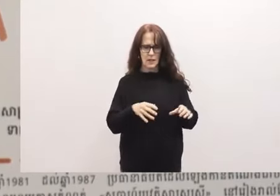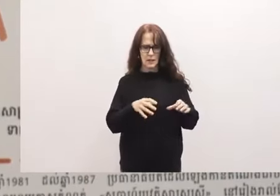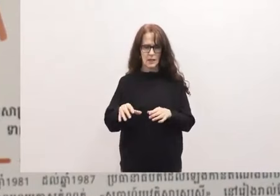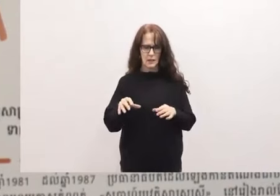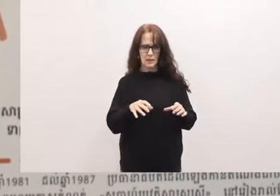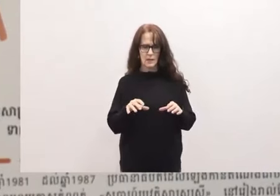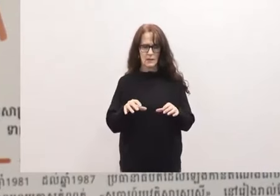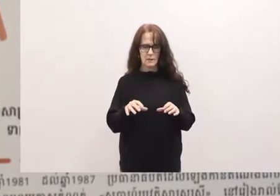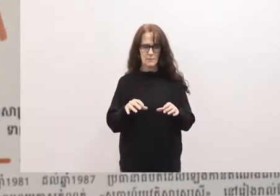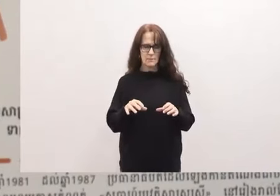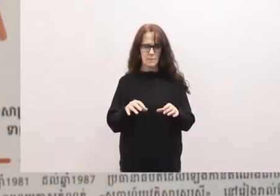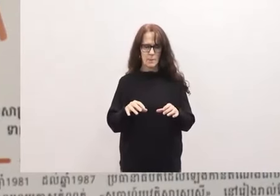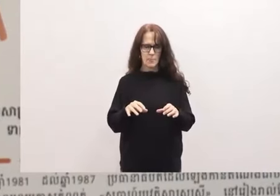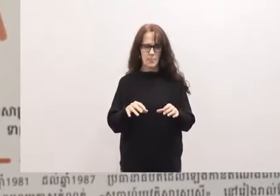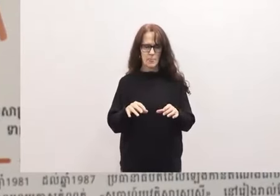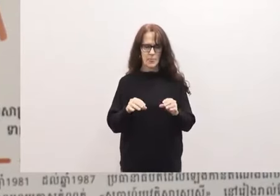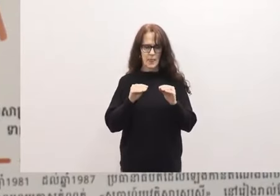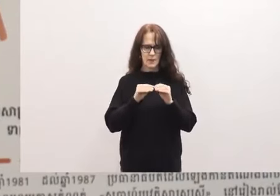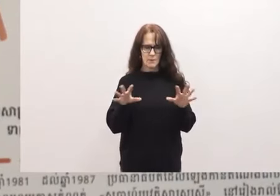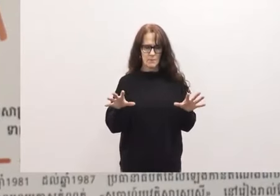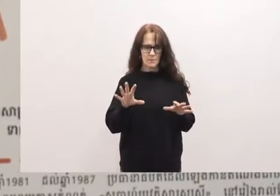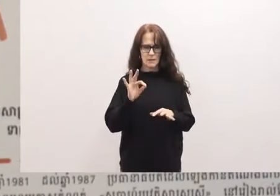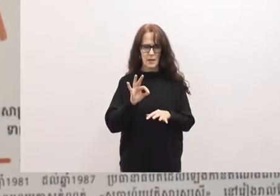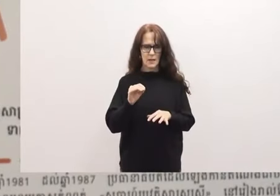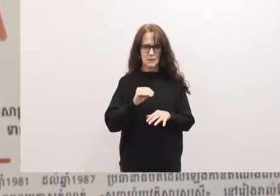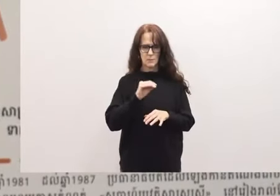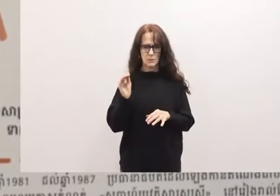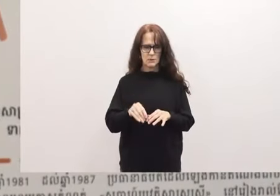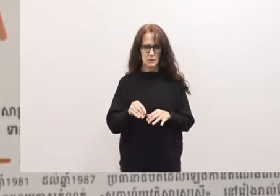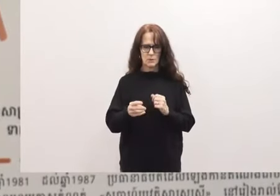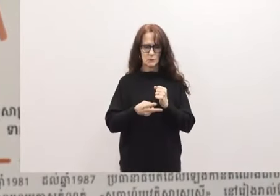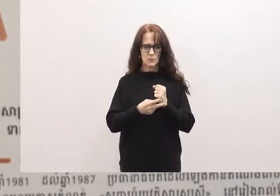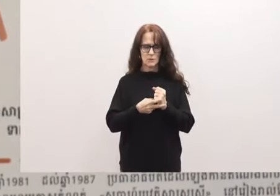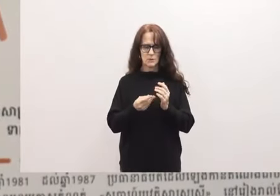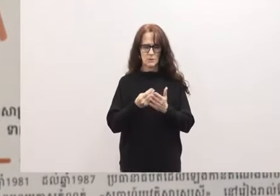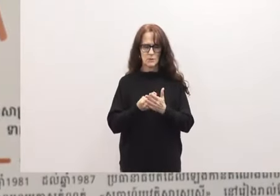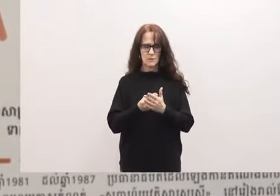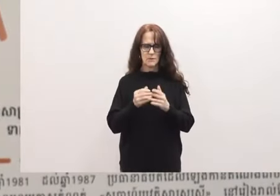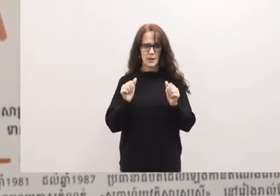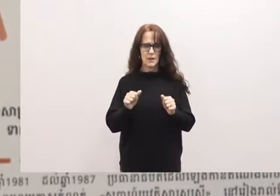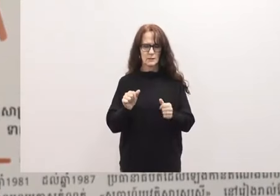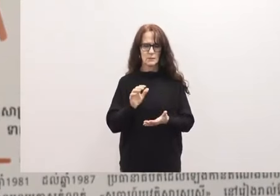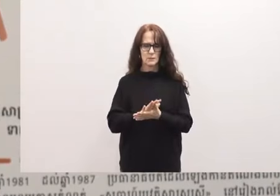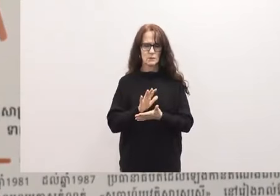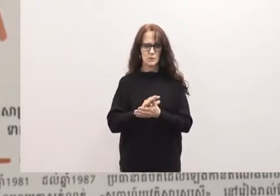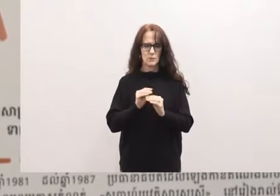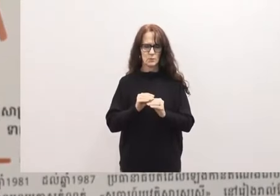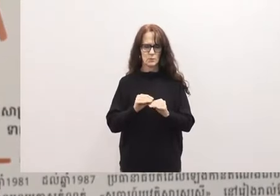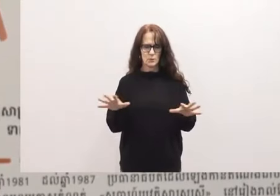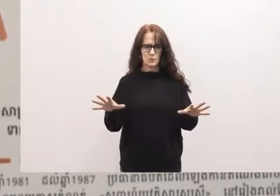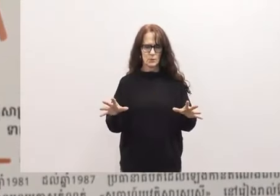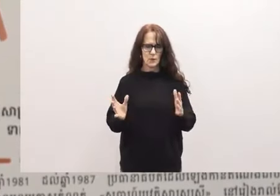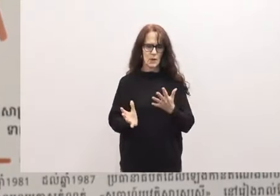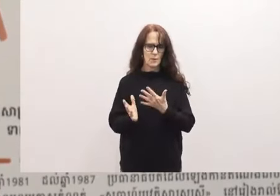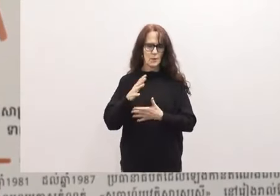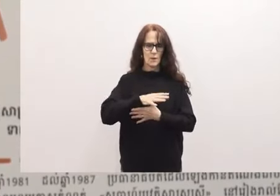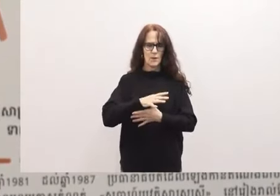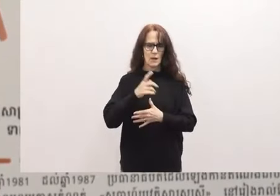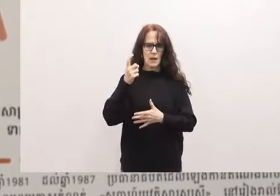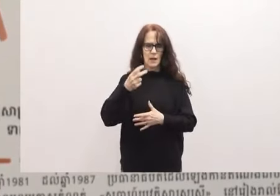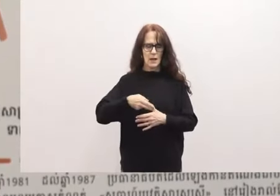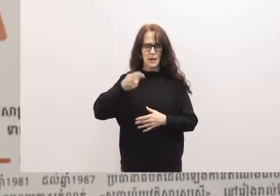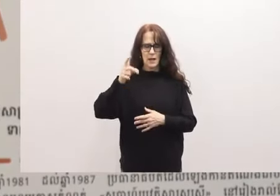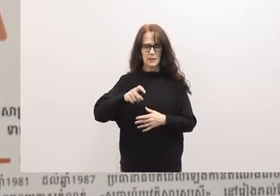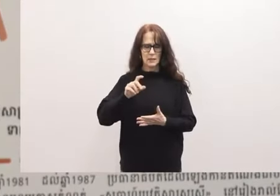shall distribute at least 90% of those reserve funds to eligible schools, with priority given to high-need